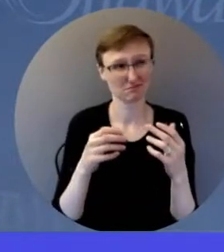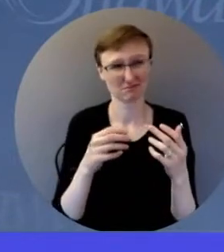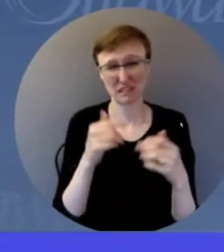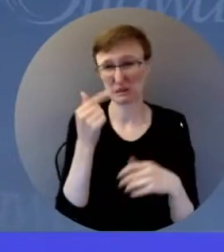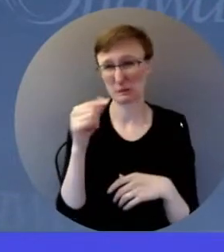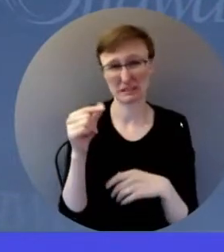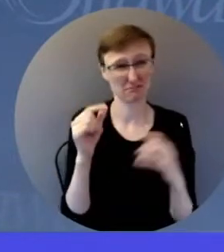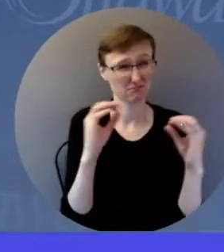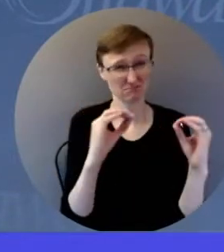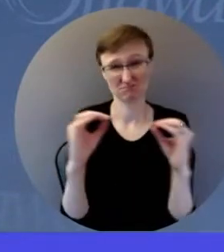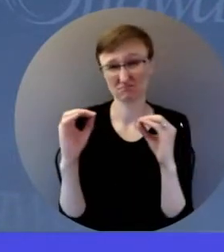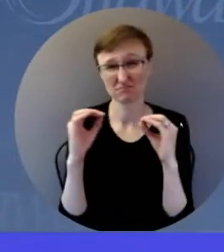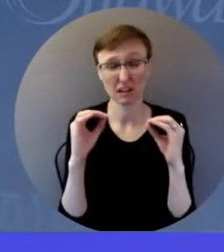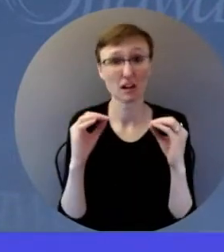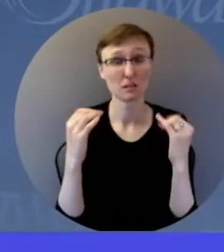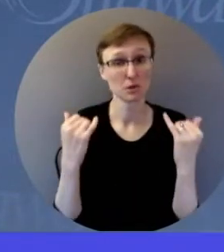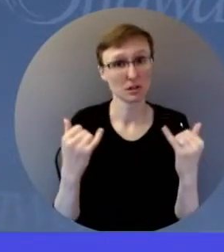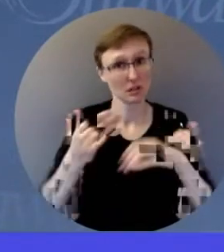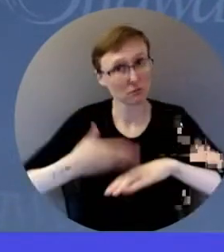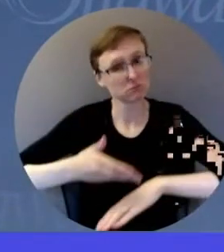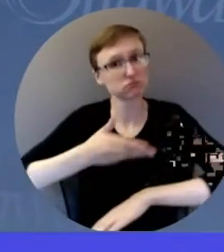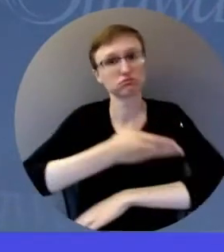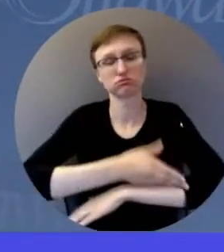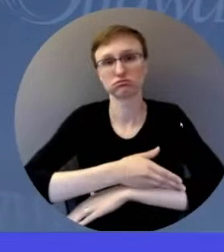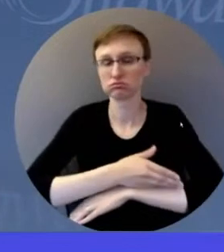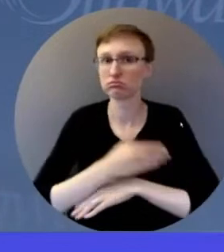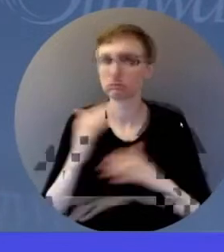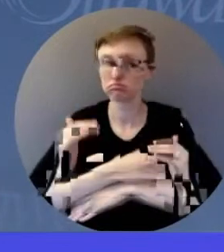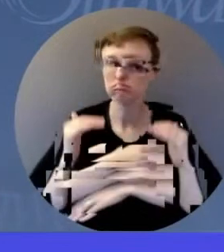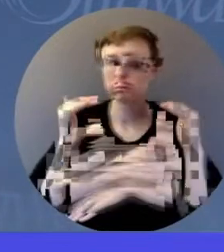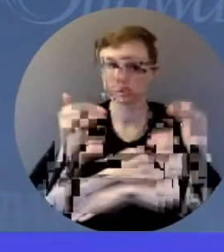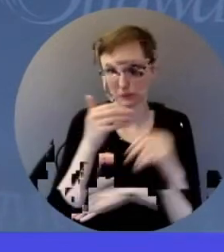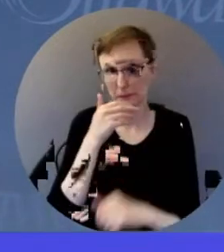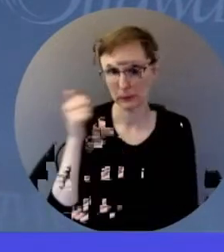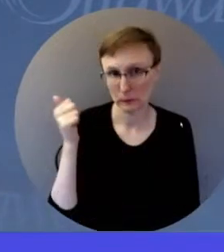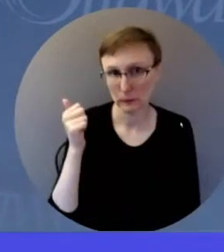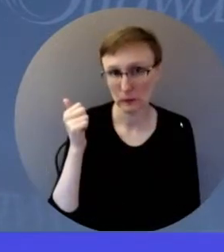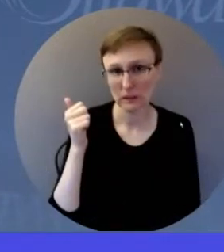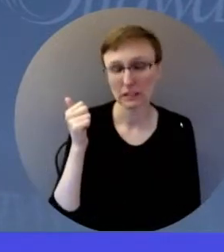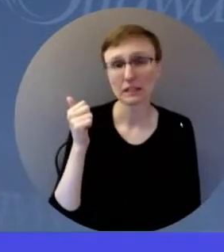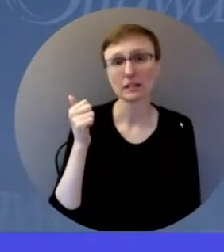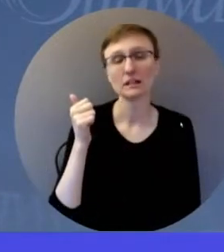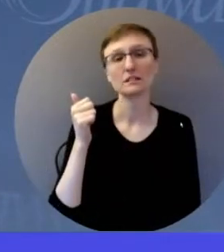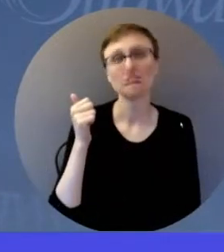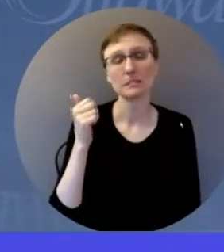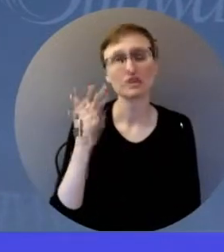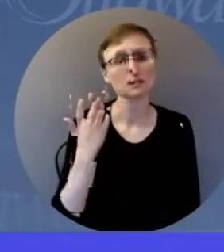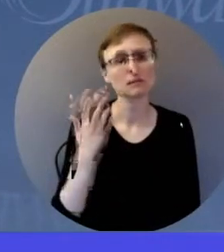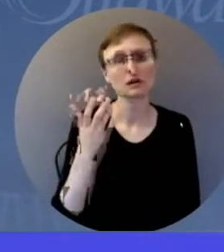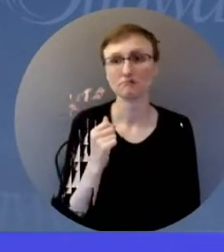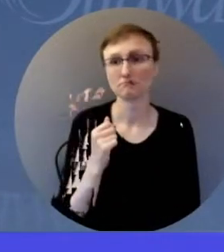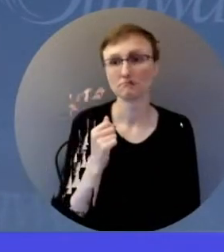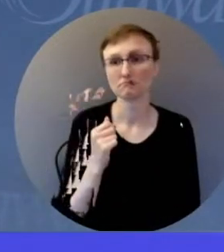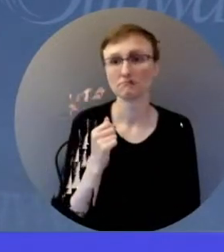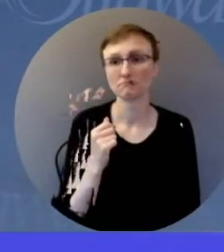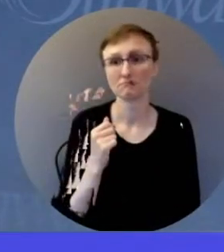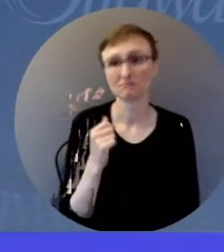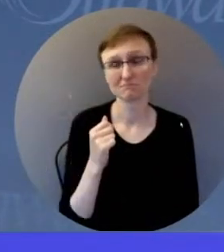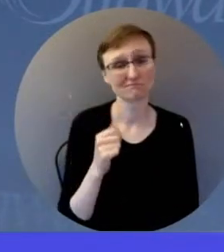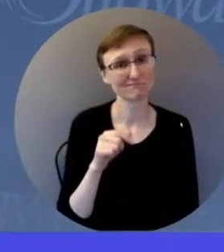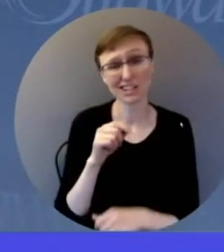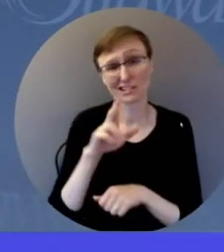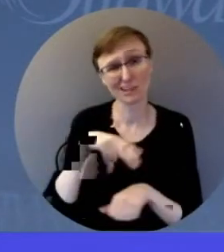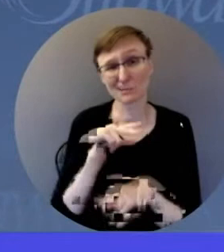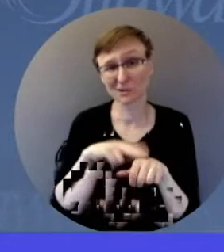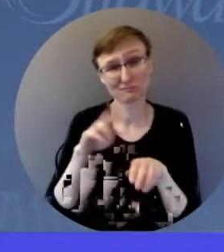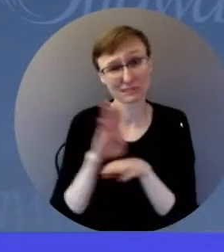it's been a vast improvement, but like every other business entity around the world, obviously the last year and a half